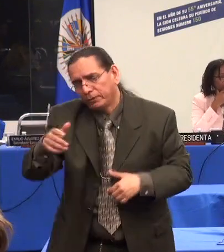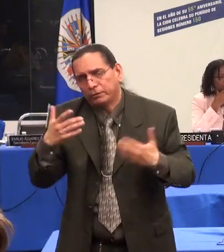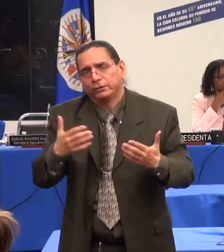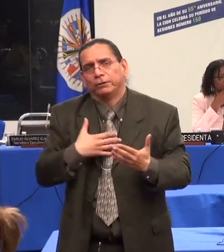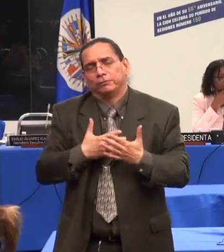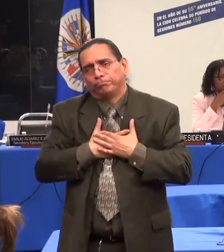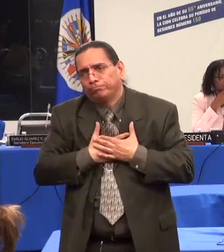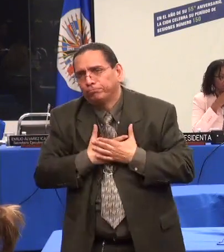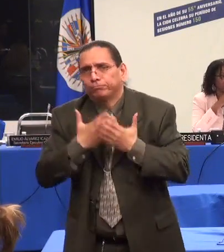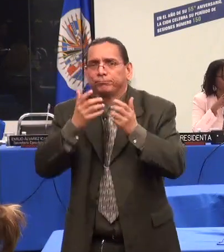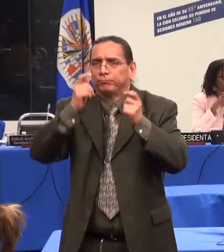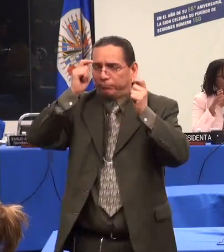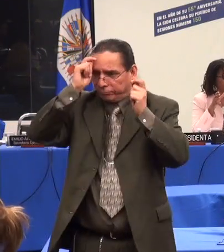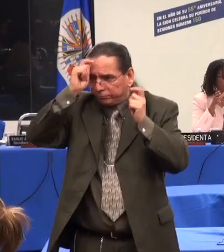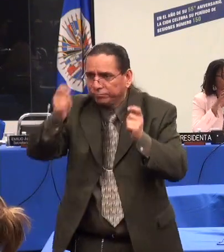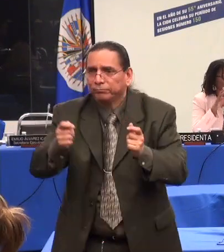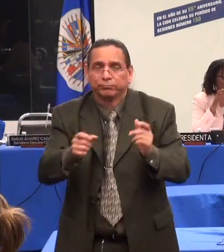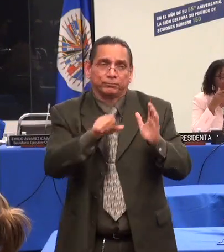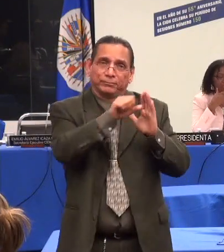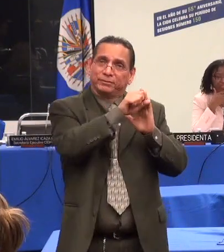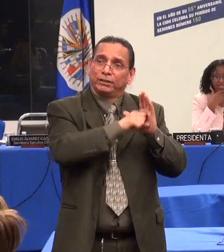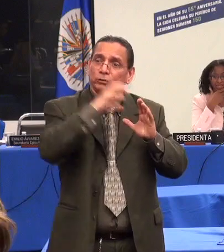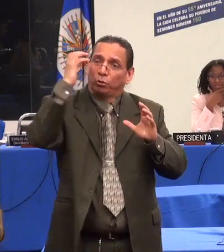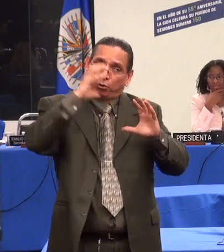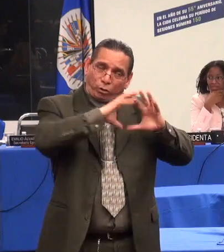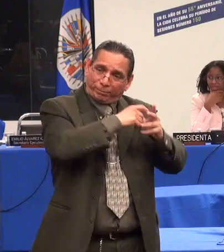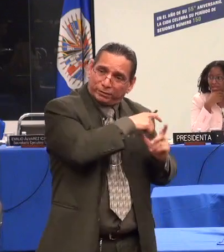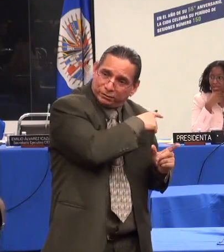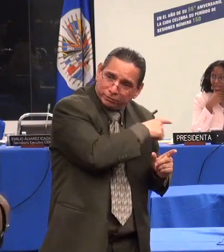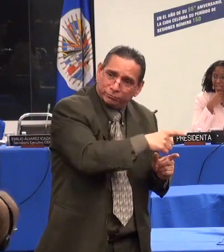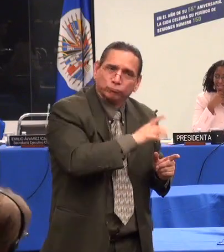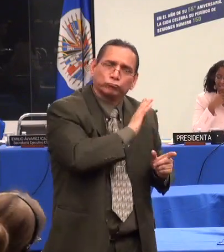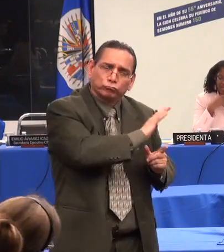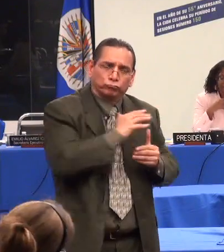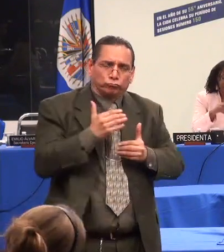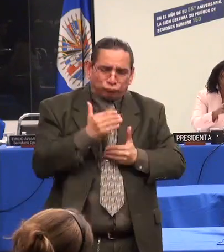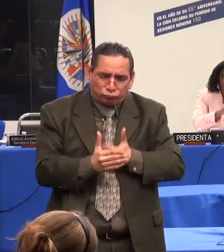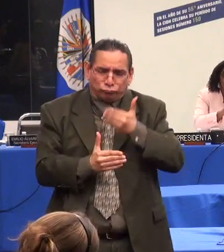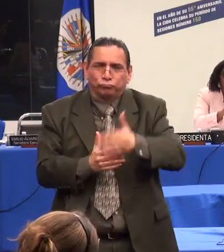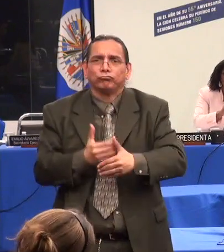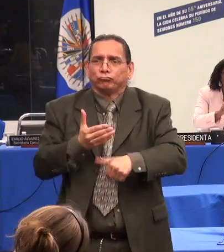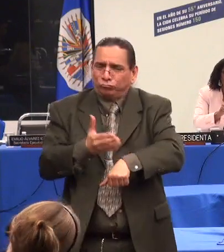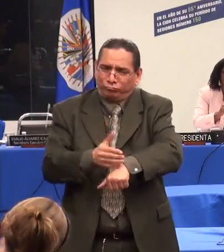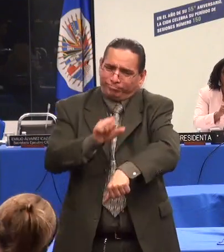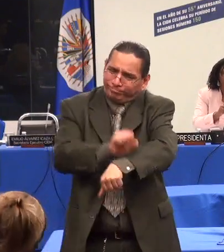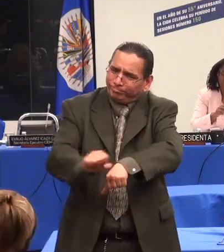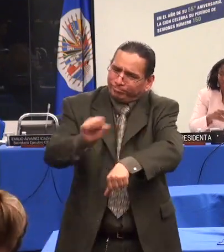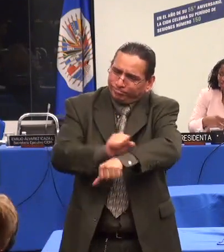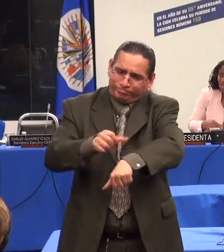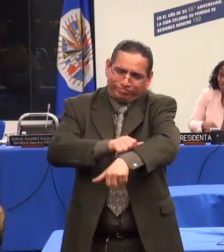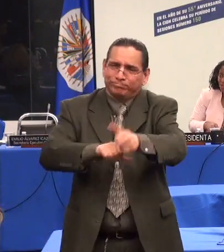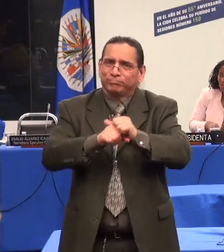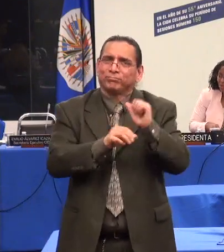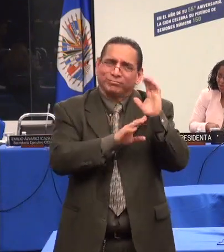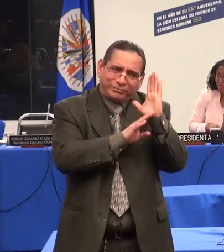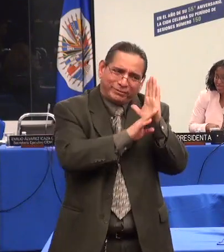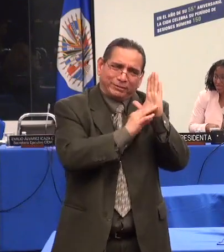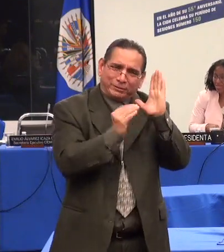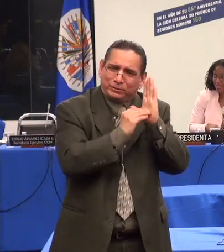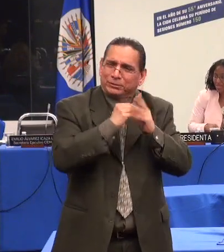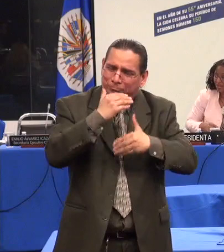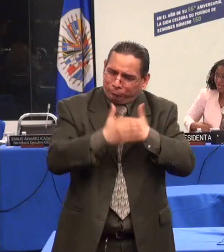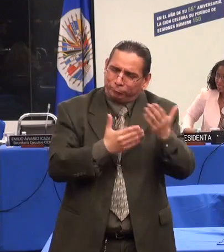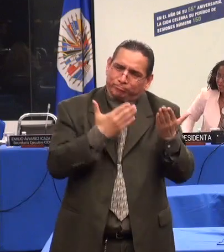with us on progress and developments and challenges and especially to the petitioners who